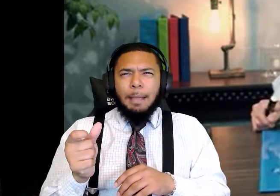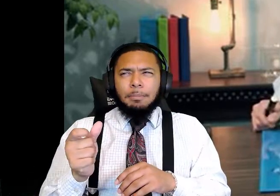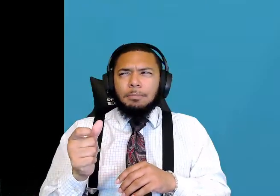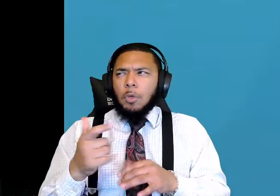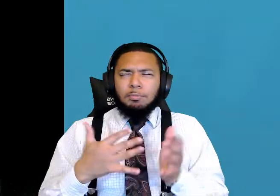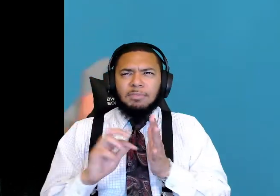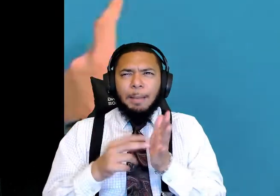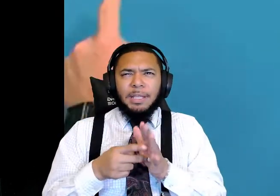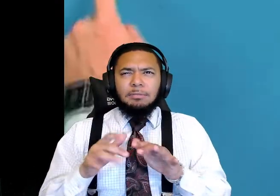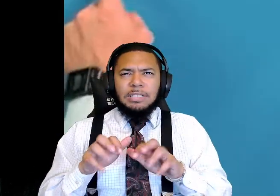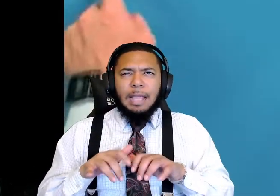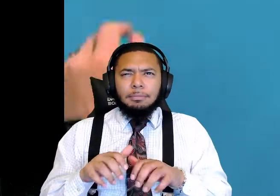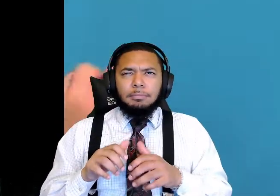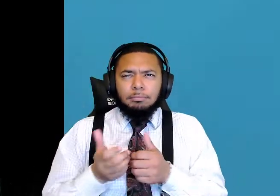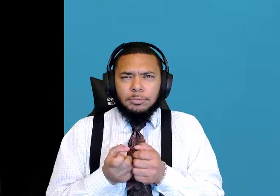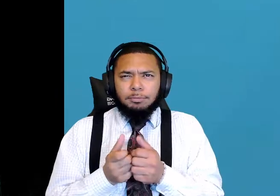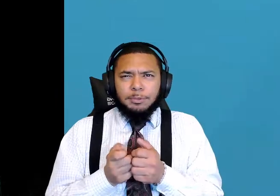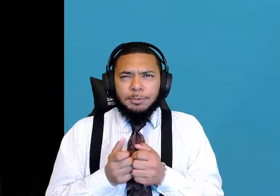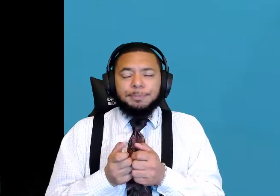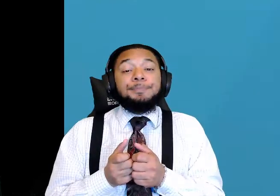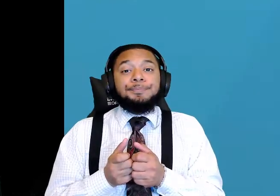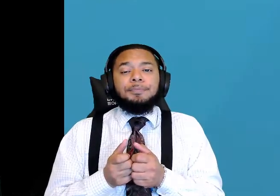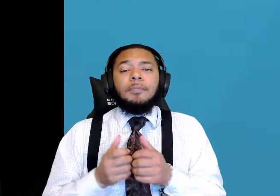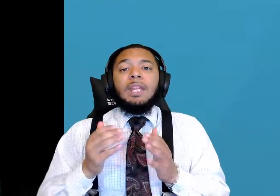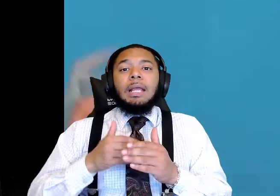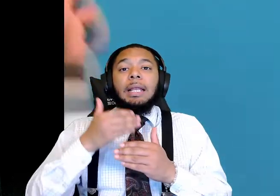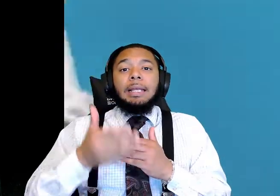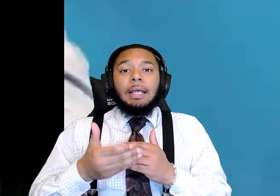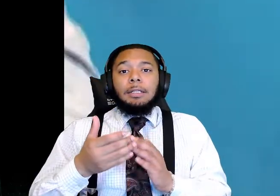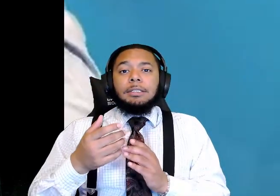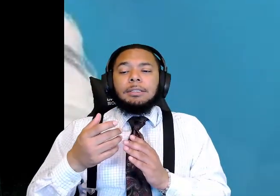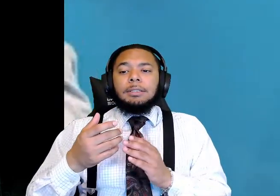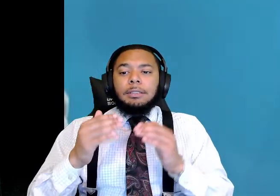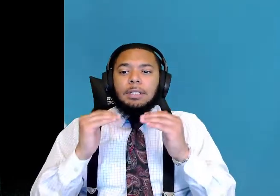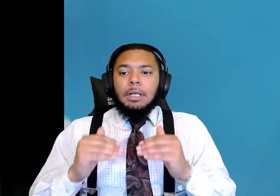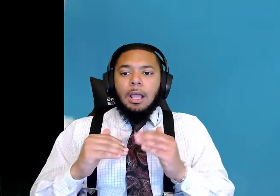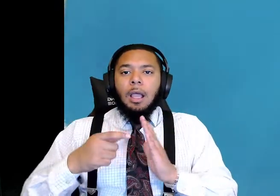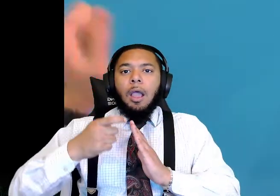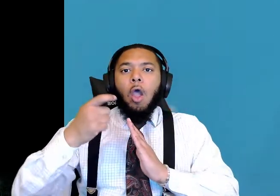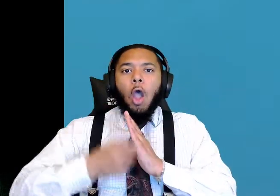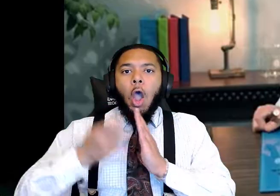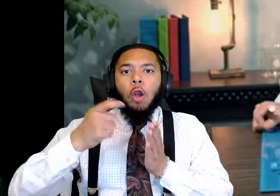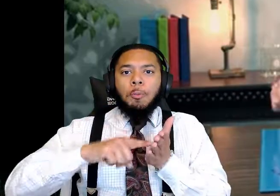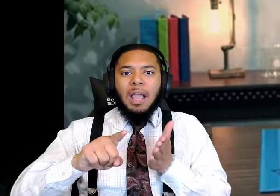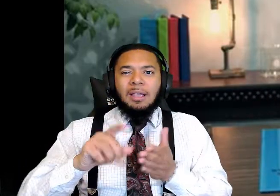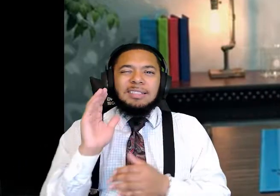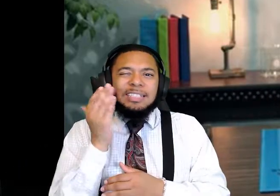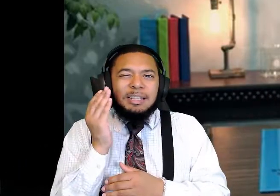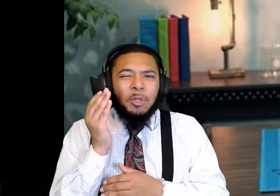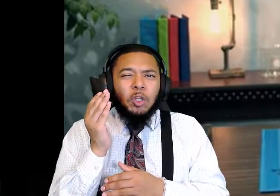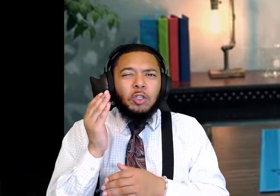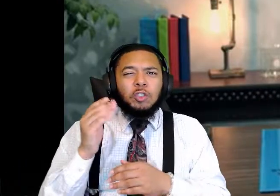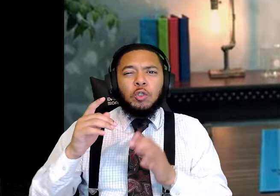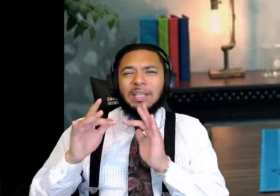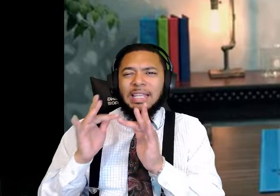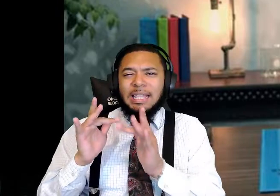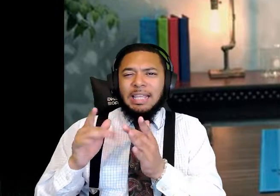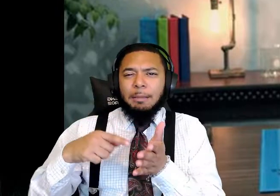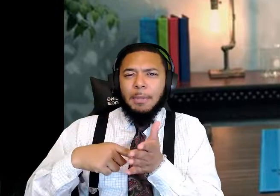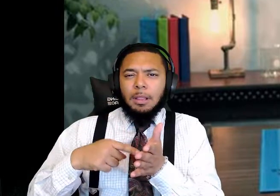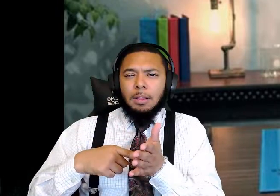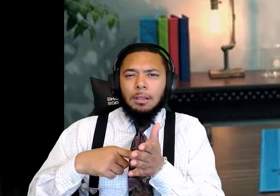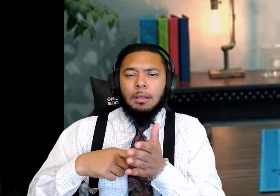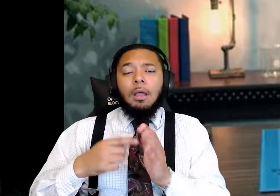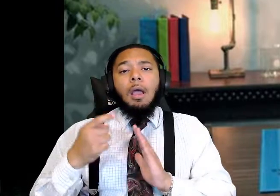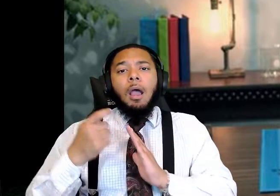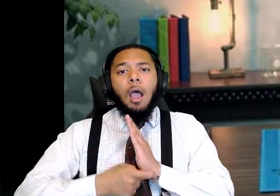fingers. Next thing is auto pay. This is similar to an e-bill pay. An auto pay is when you set up a